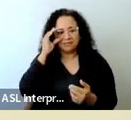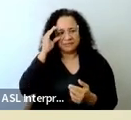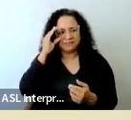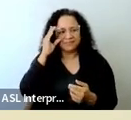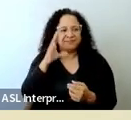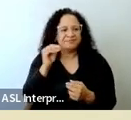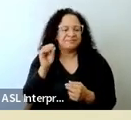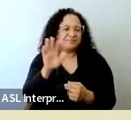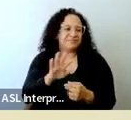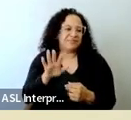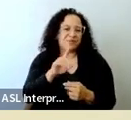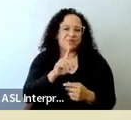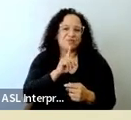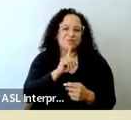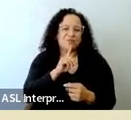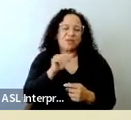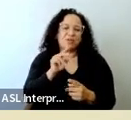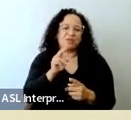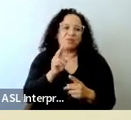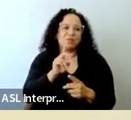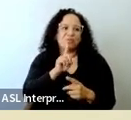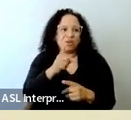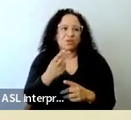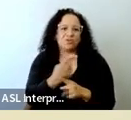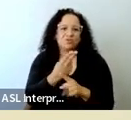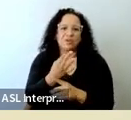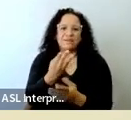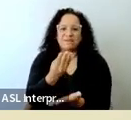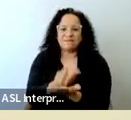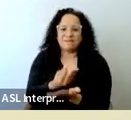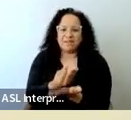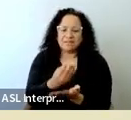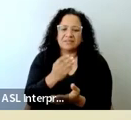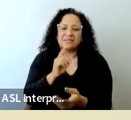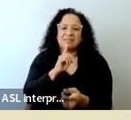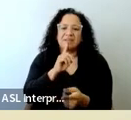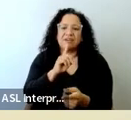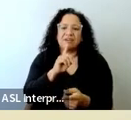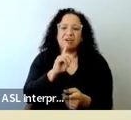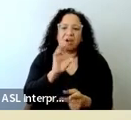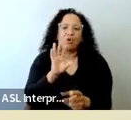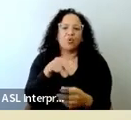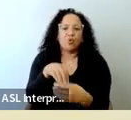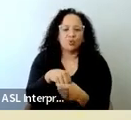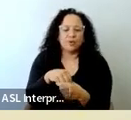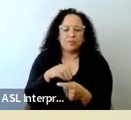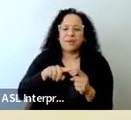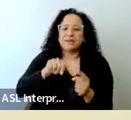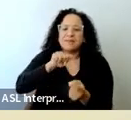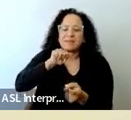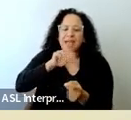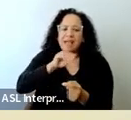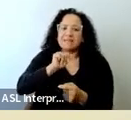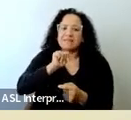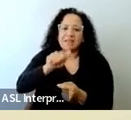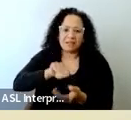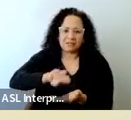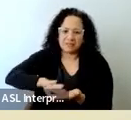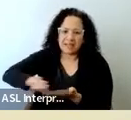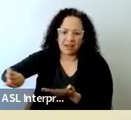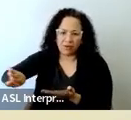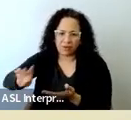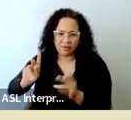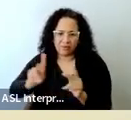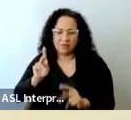around really use of funds that are inclusive and not segregated. And so you can see how